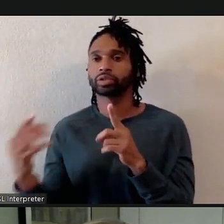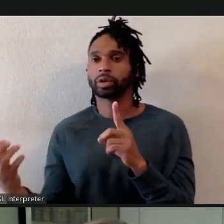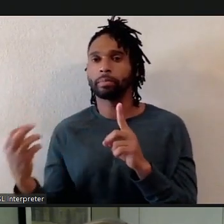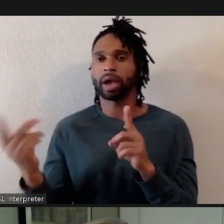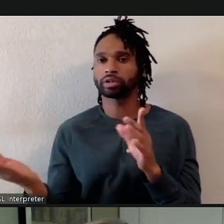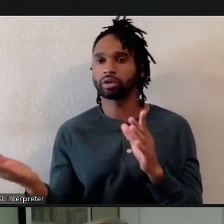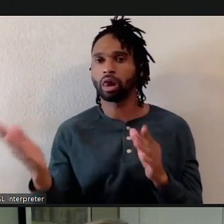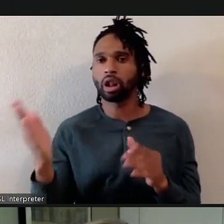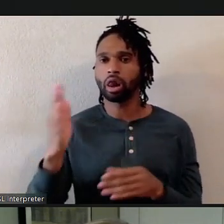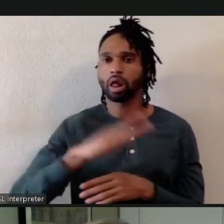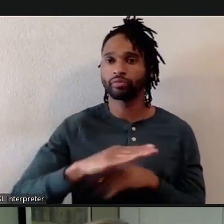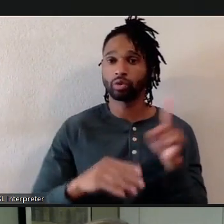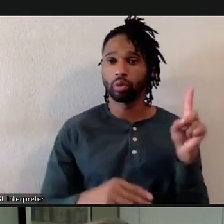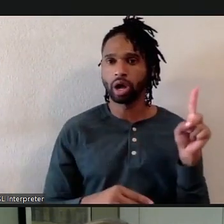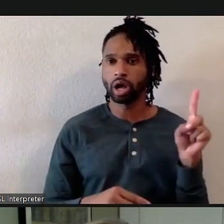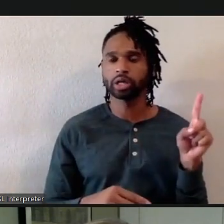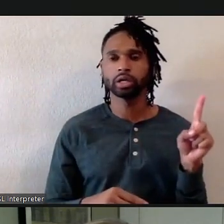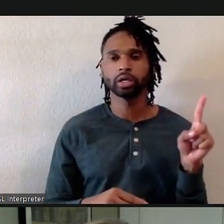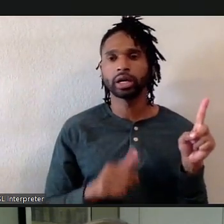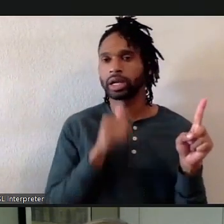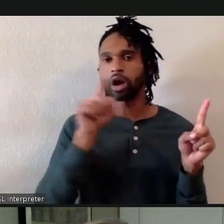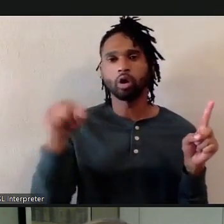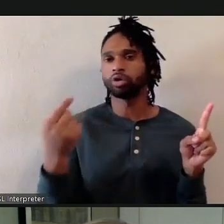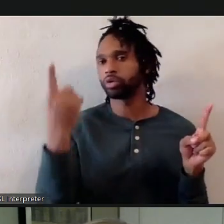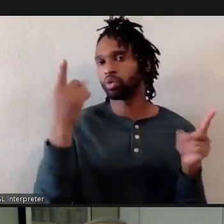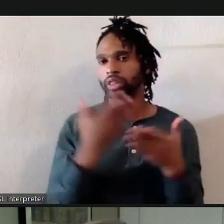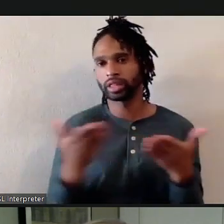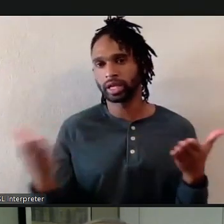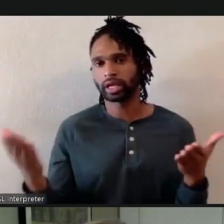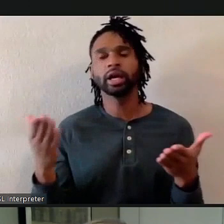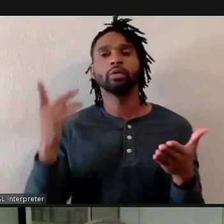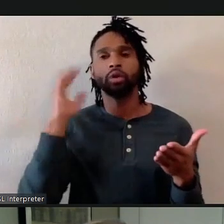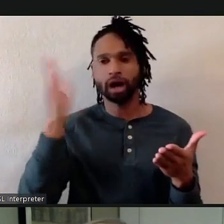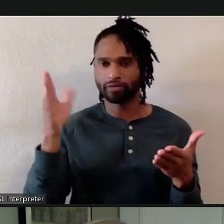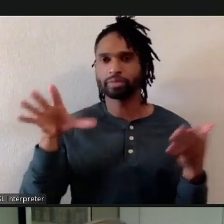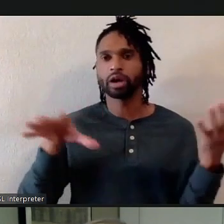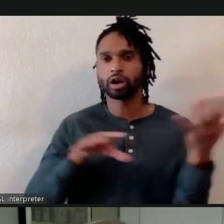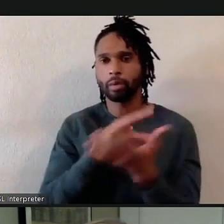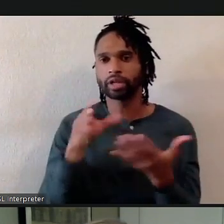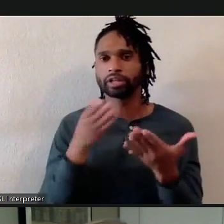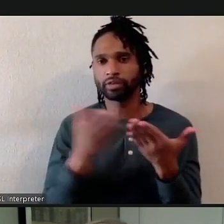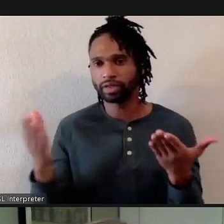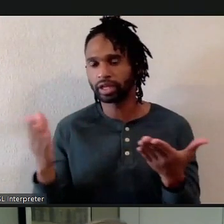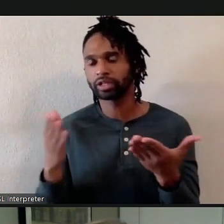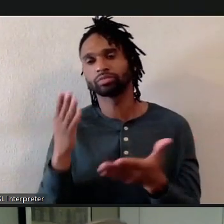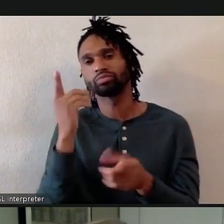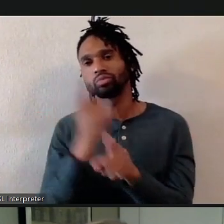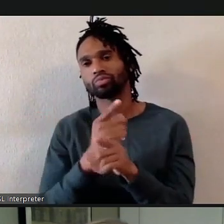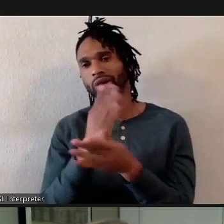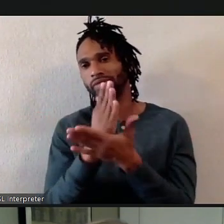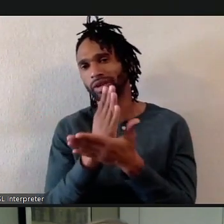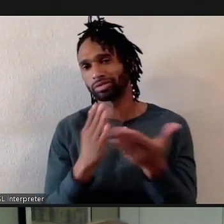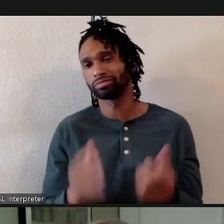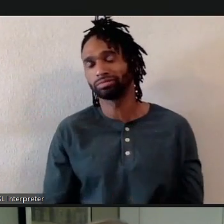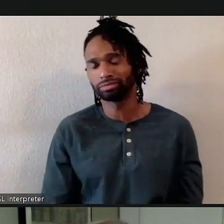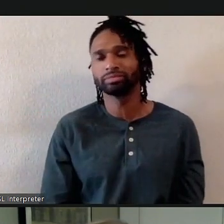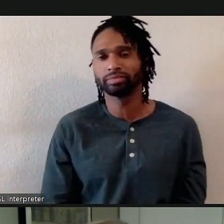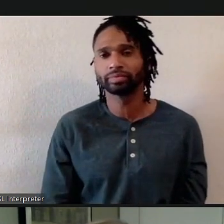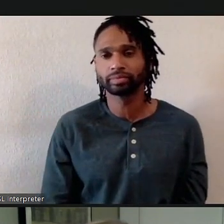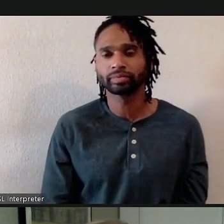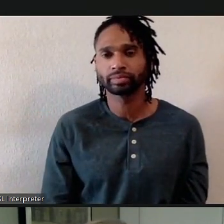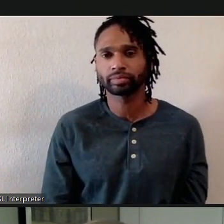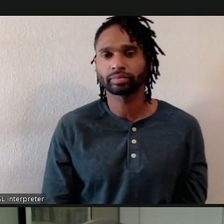to be, it's not going to be just one thing. It's going to have to be a combination of the right factors. I would just